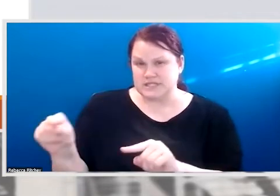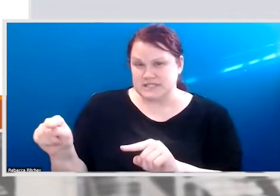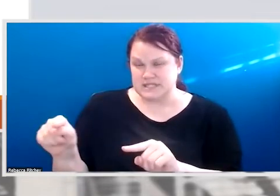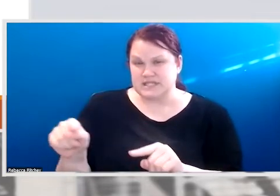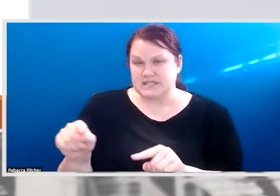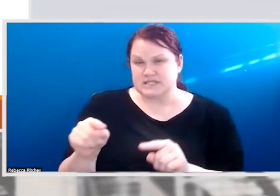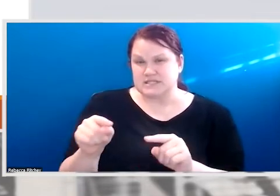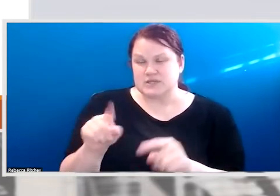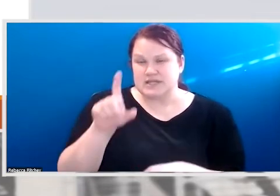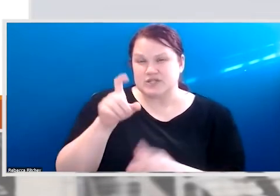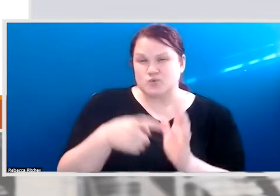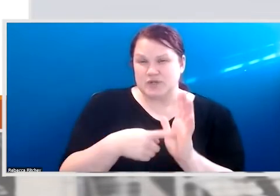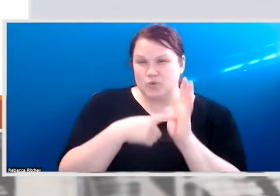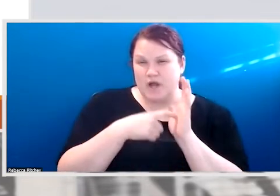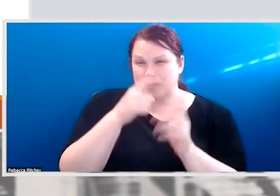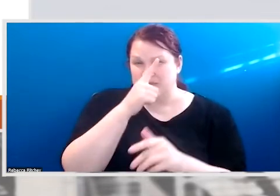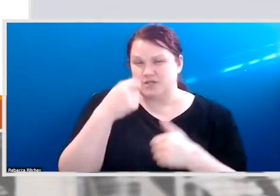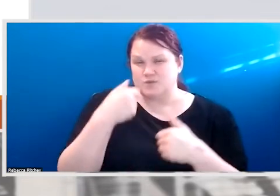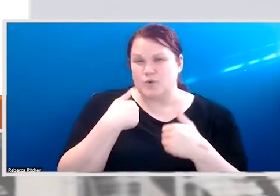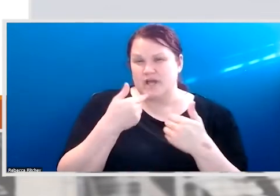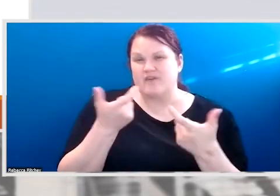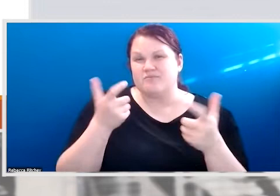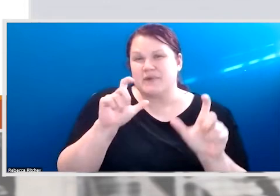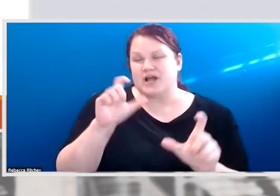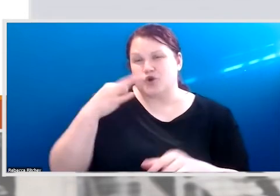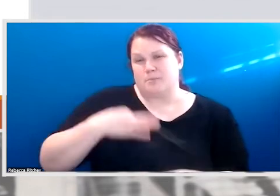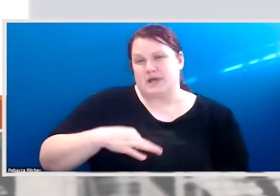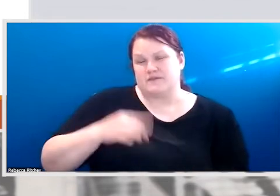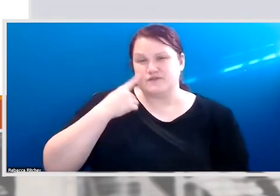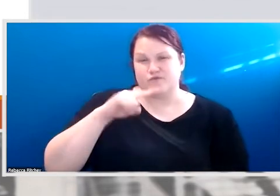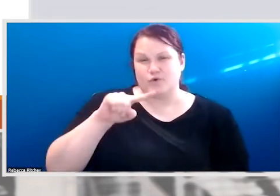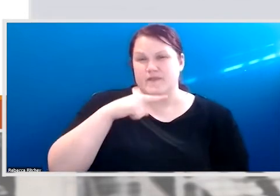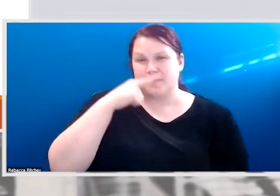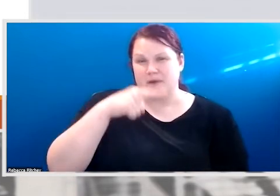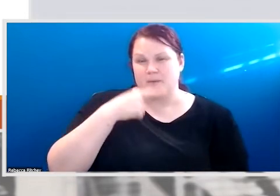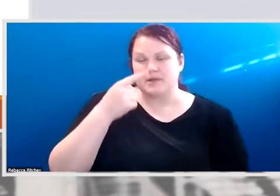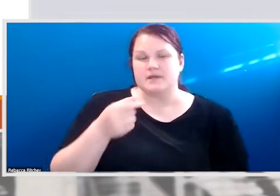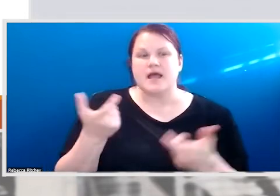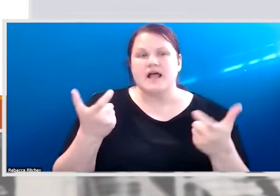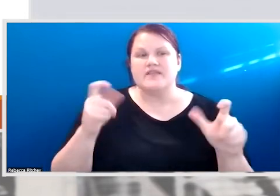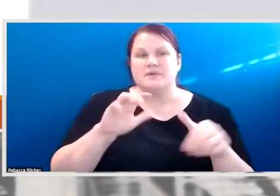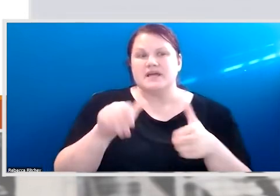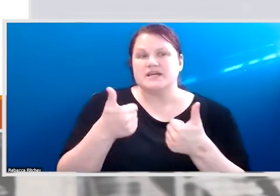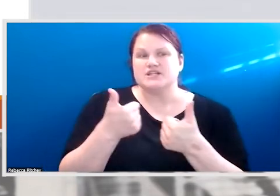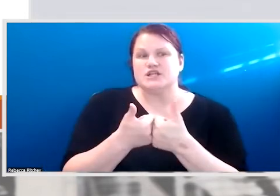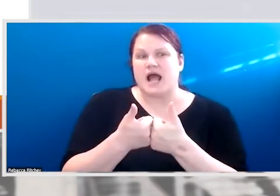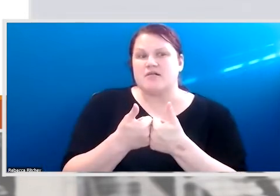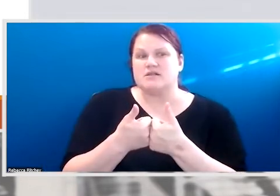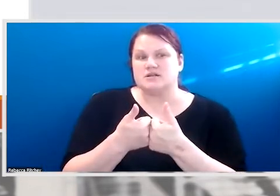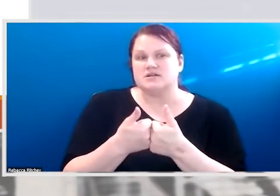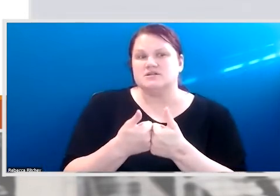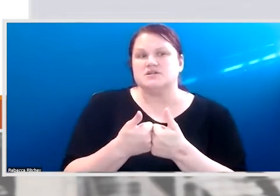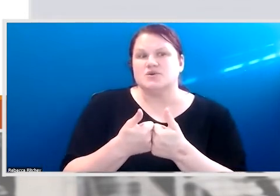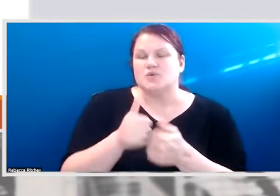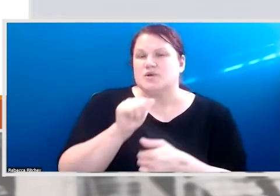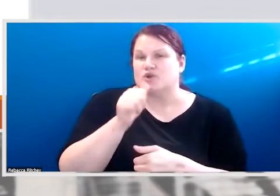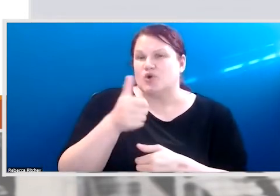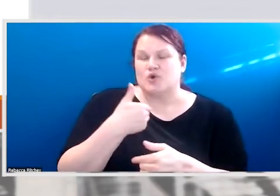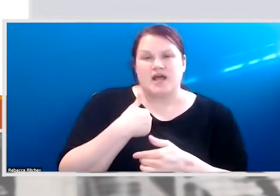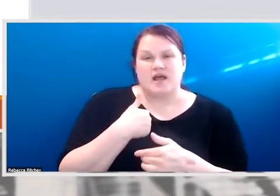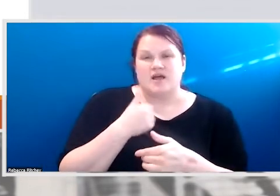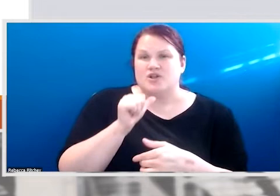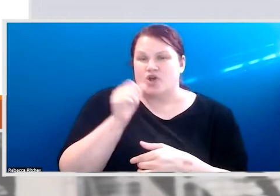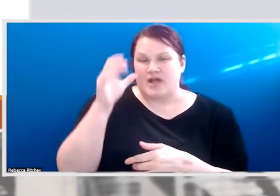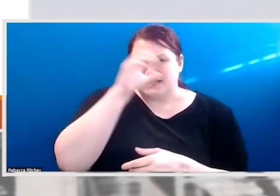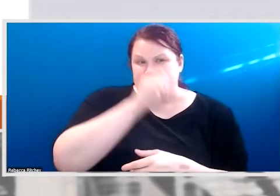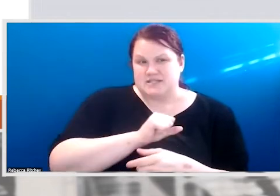get a greater benefit to the public. The biggest challenge that we see so far is where we just have unanticipated site conditions,